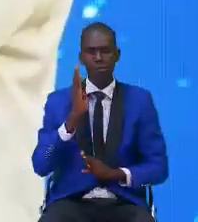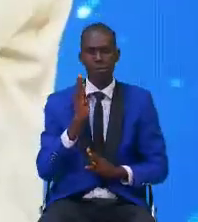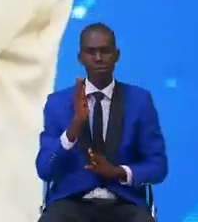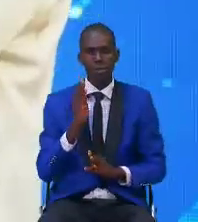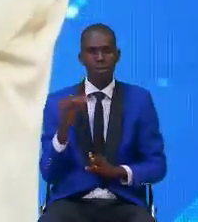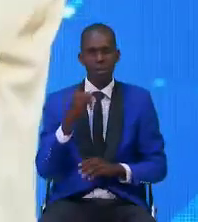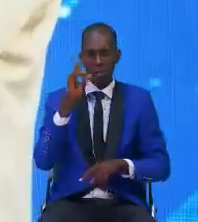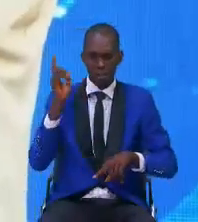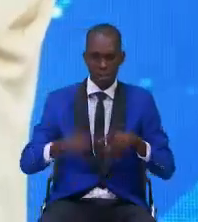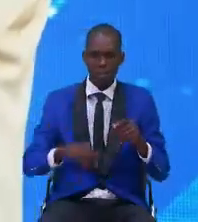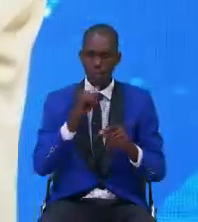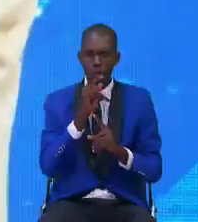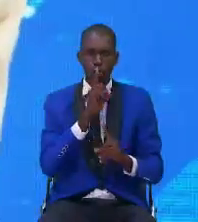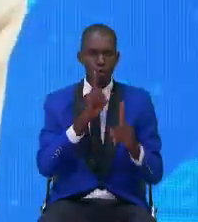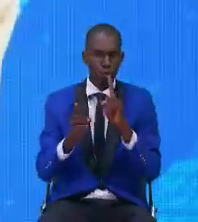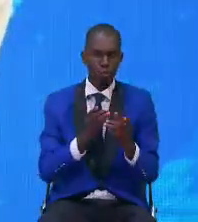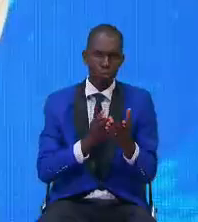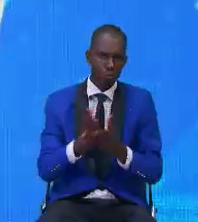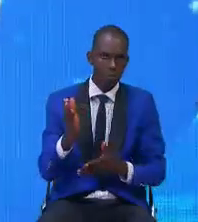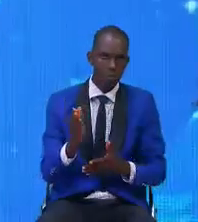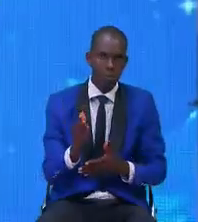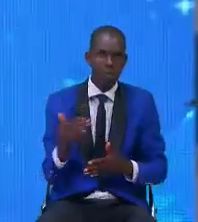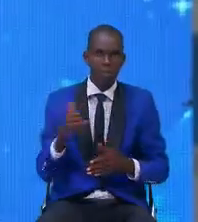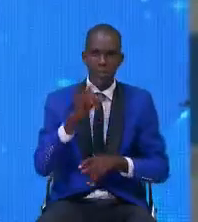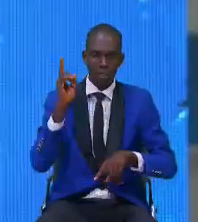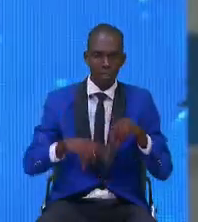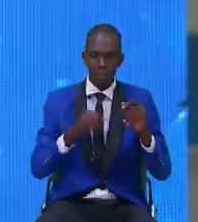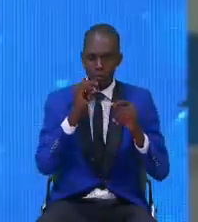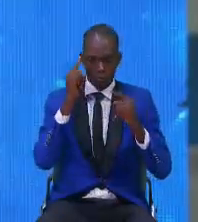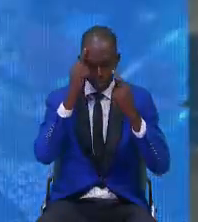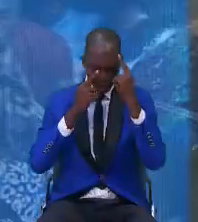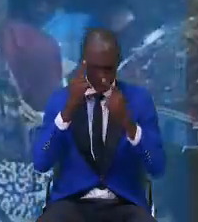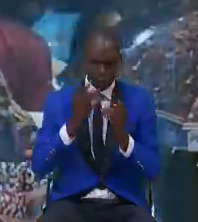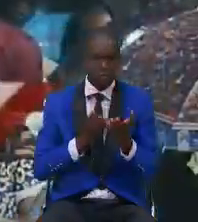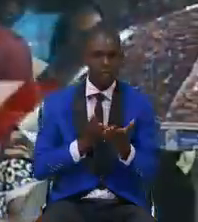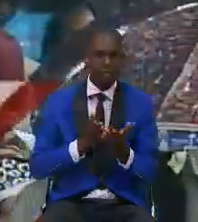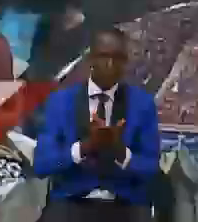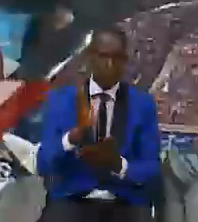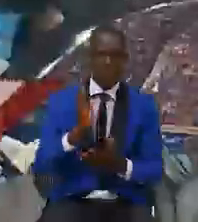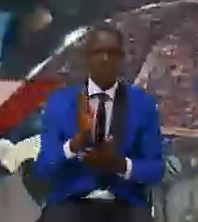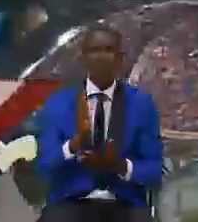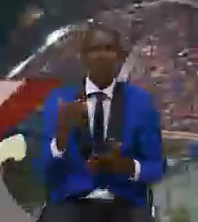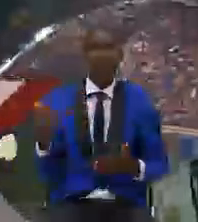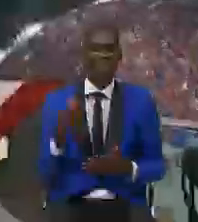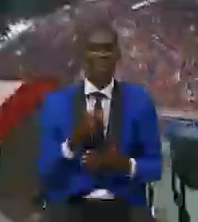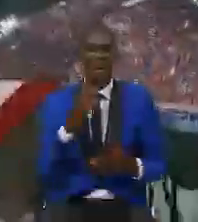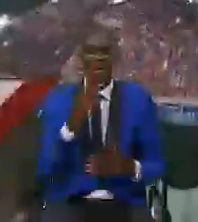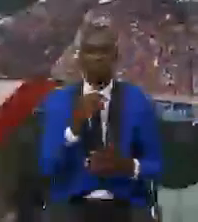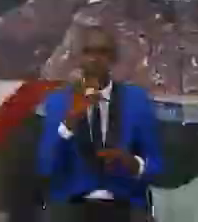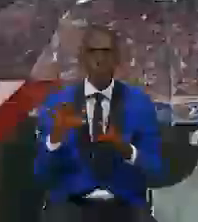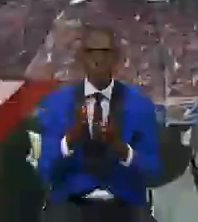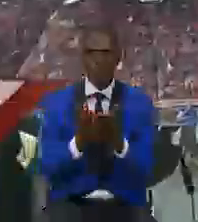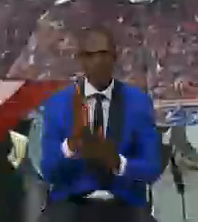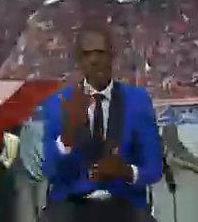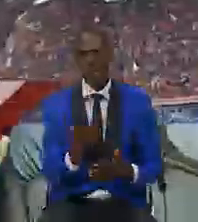straight. They can't talk straight. They can't behave straight. They can't go straight in